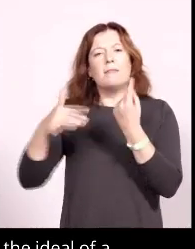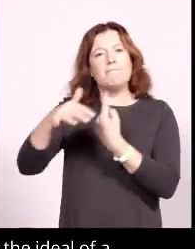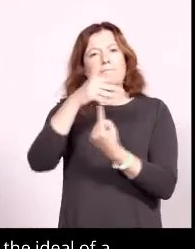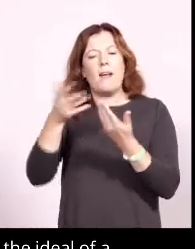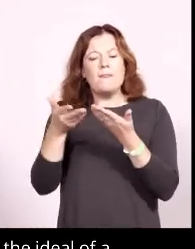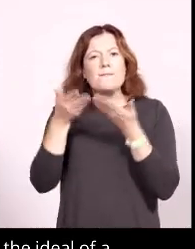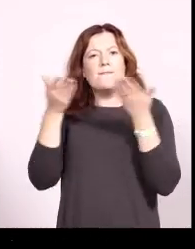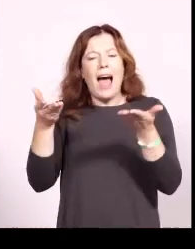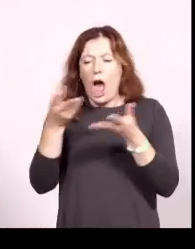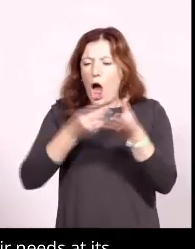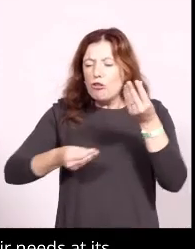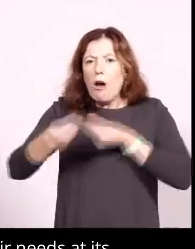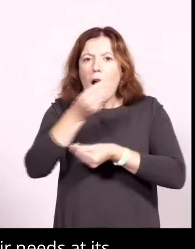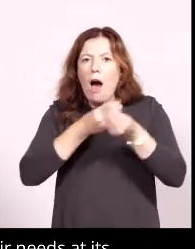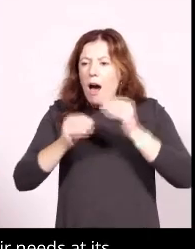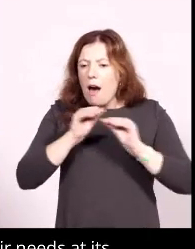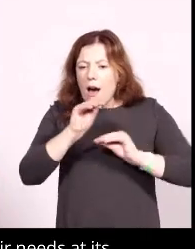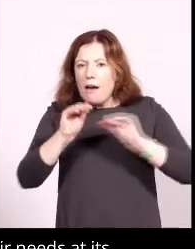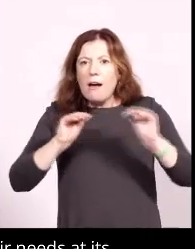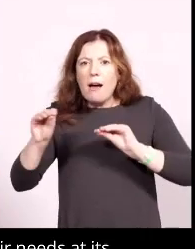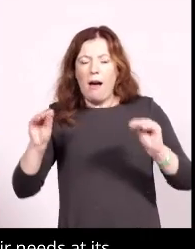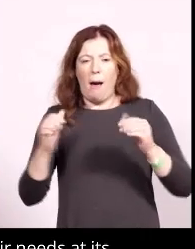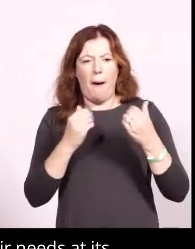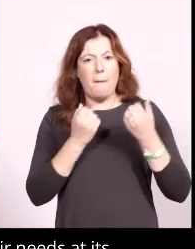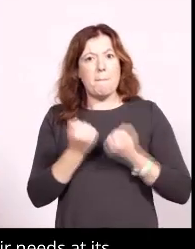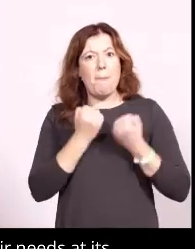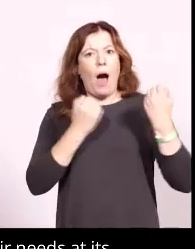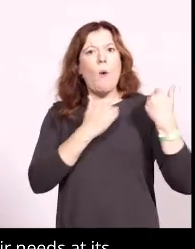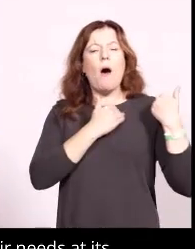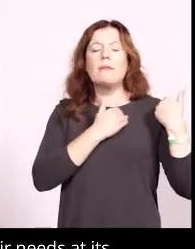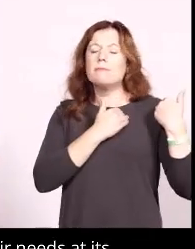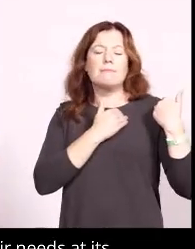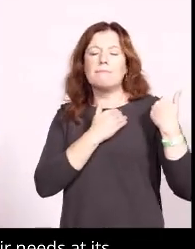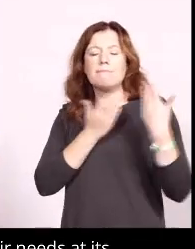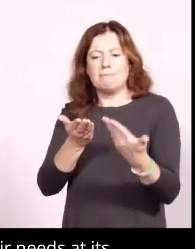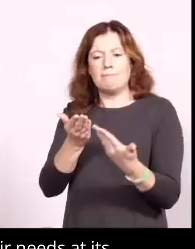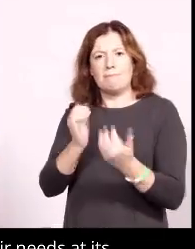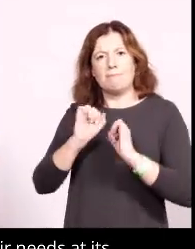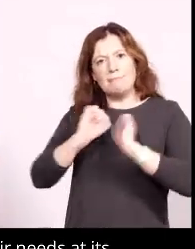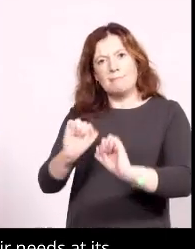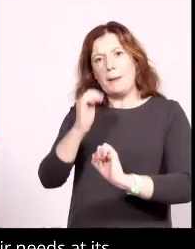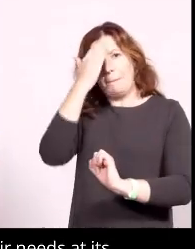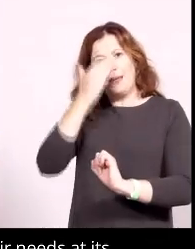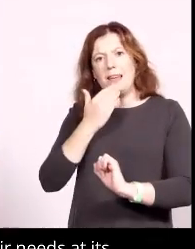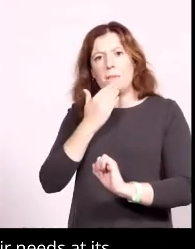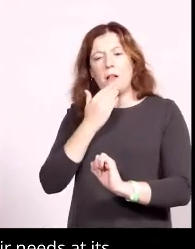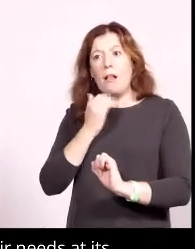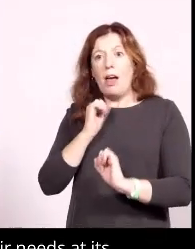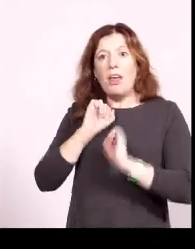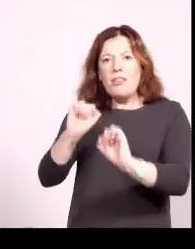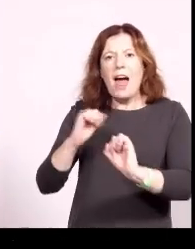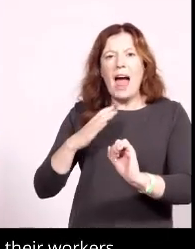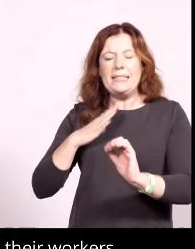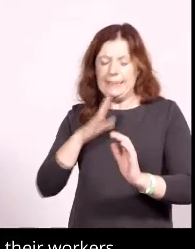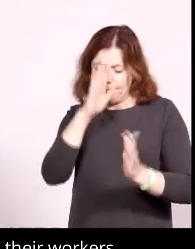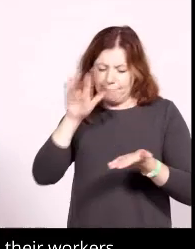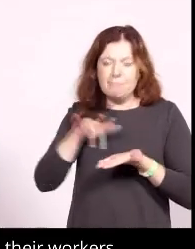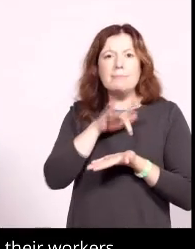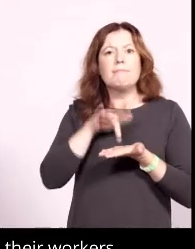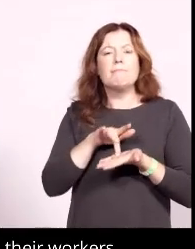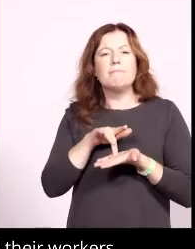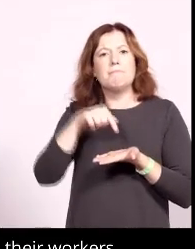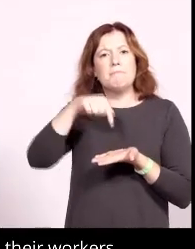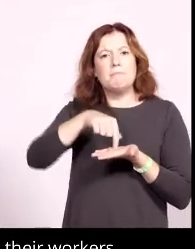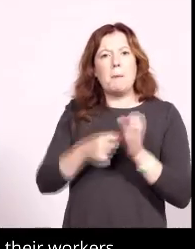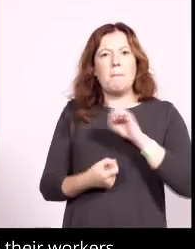more inclusive economy that devolves power to people and puts their needs at its heart. During the